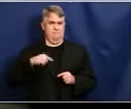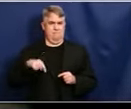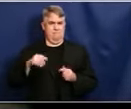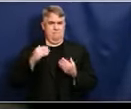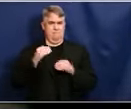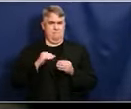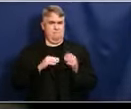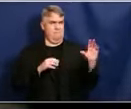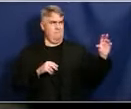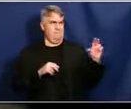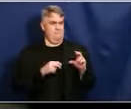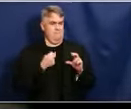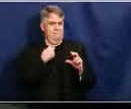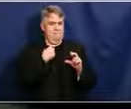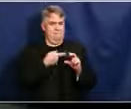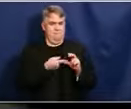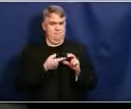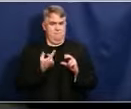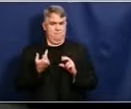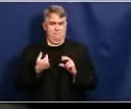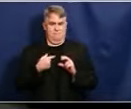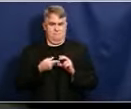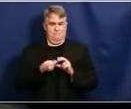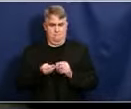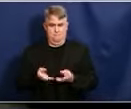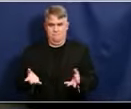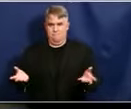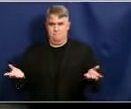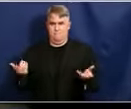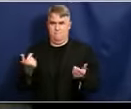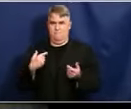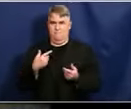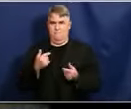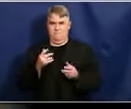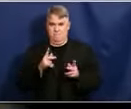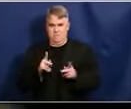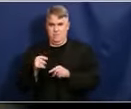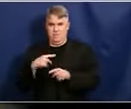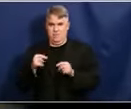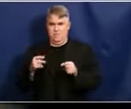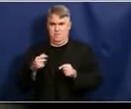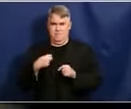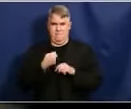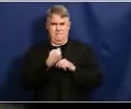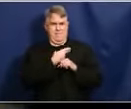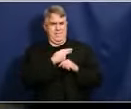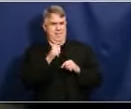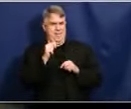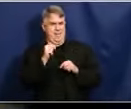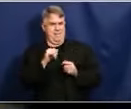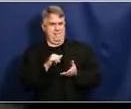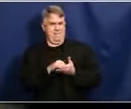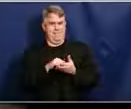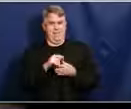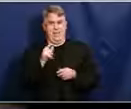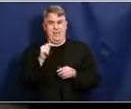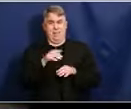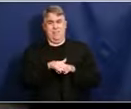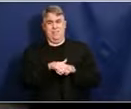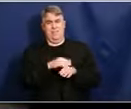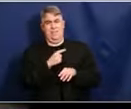how it is that we've administered more vaccines per person than LA County has. Maybe they just are really slow at getting them in